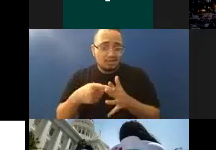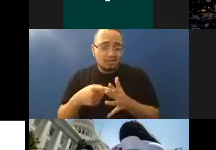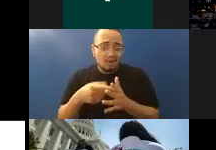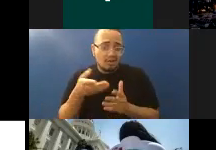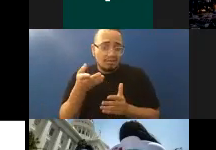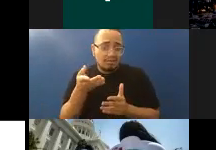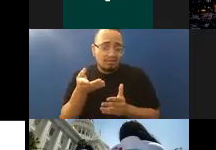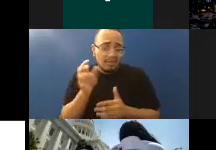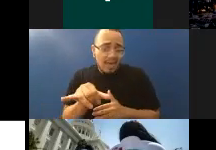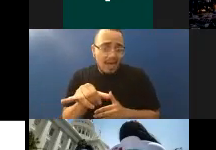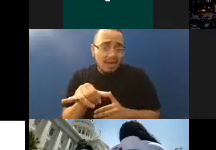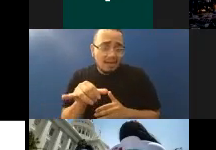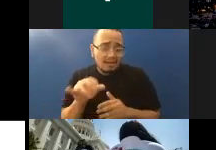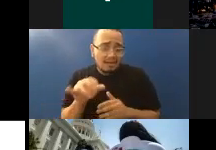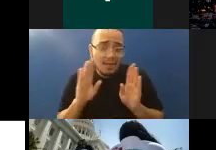Hello?